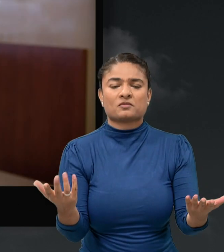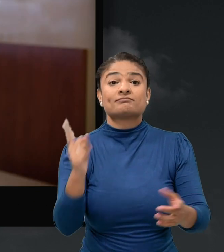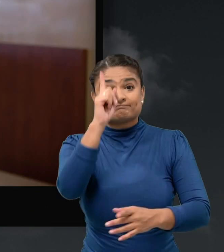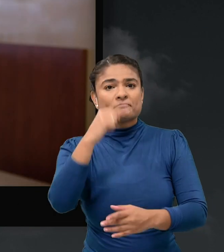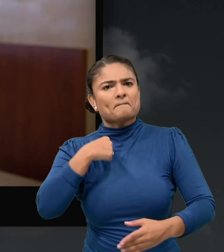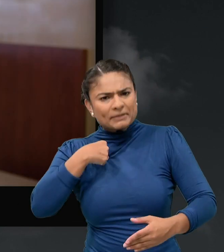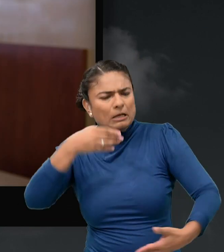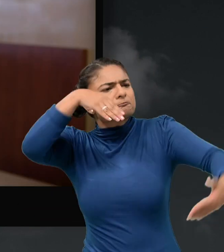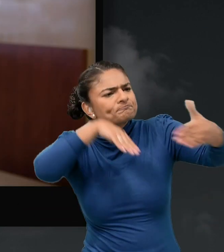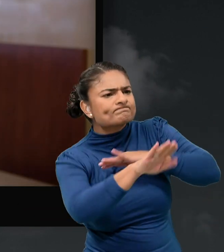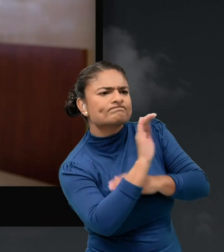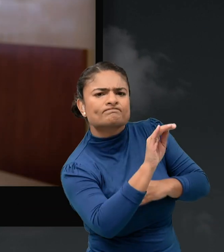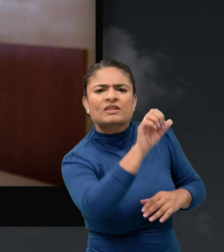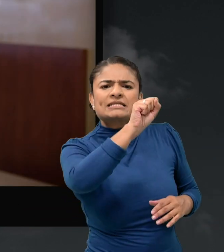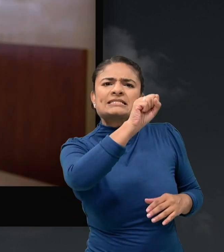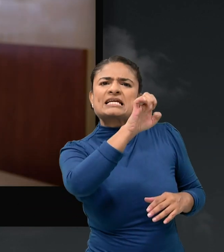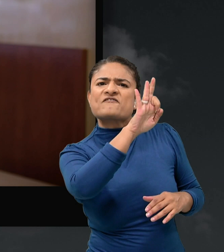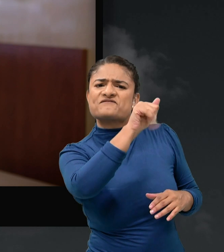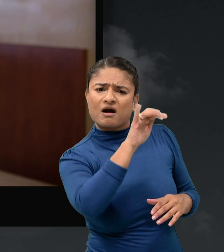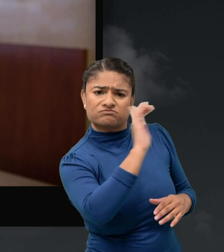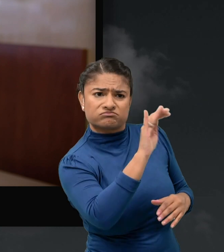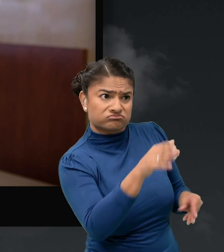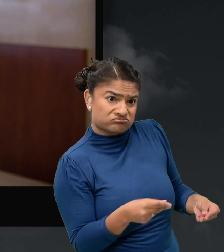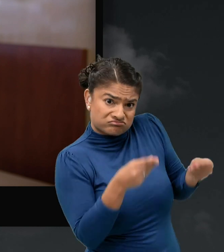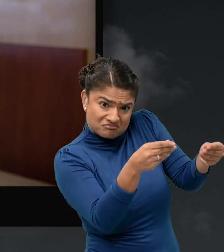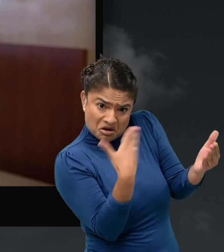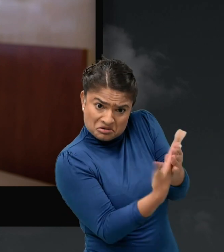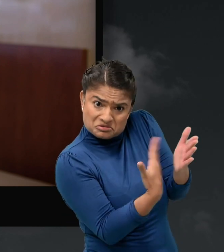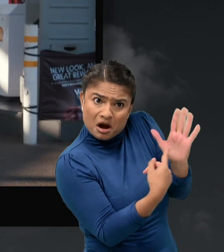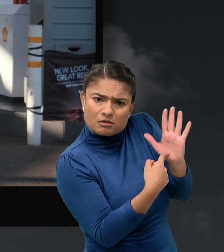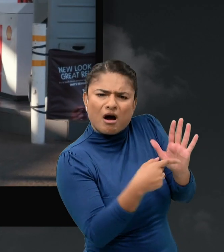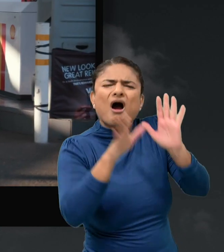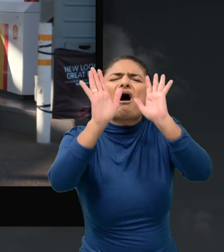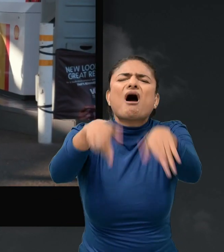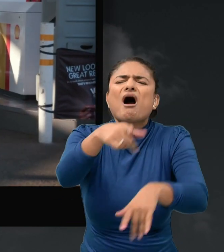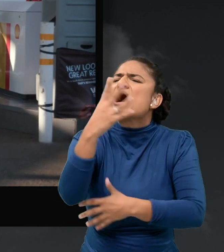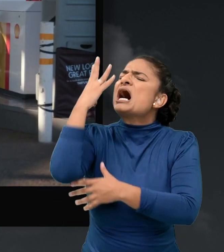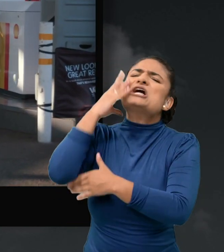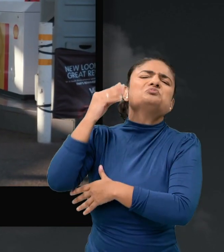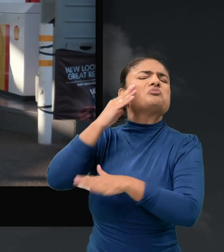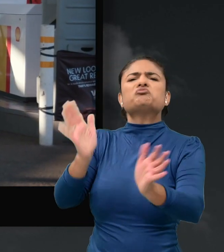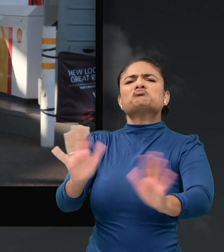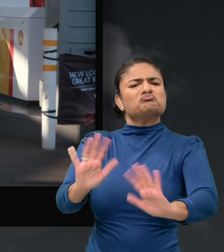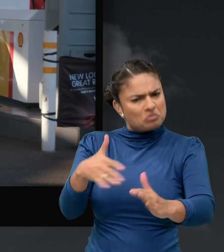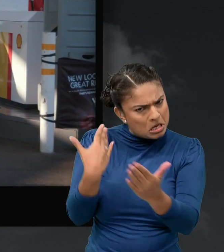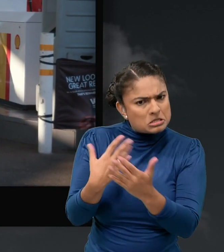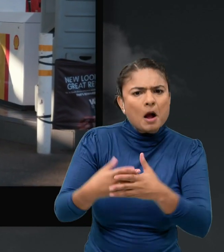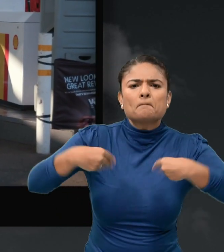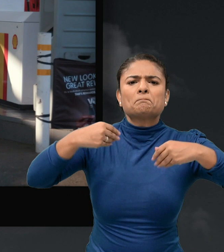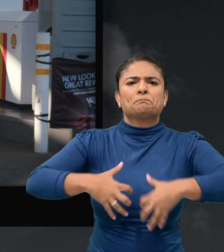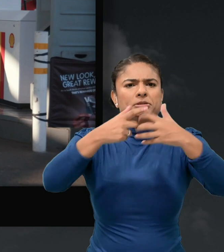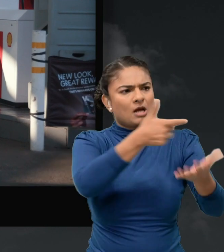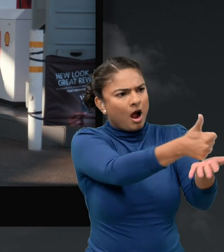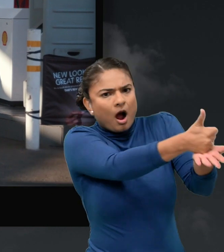ka mo ke le ka iphumana ke la tasifa le teng ine lo leka ha o hlokahale hore ebe o